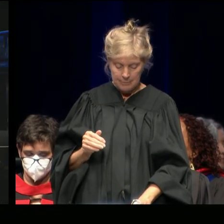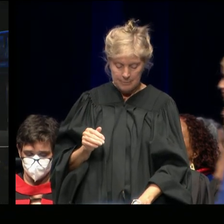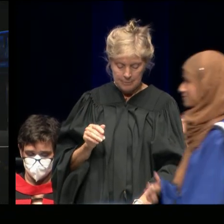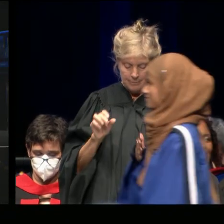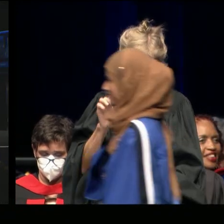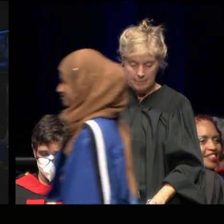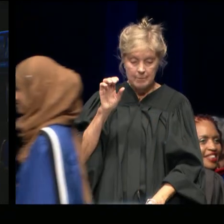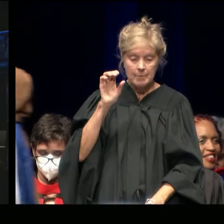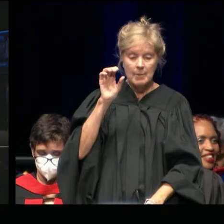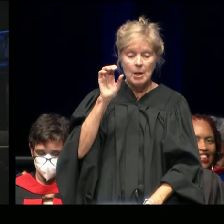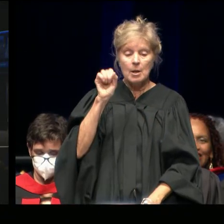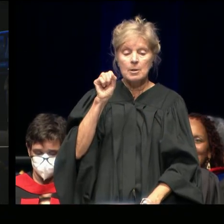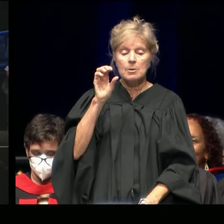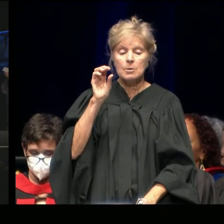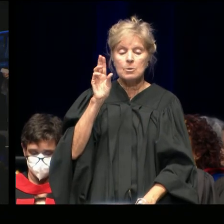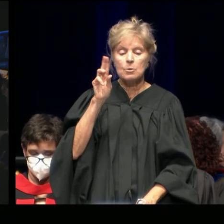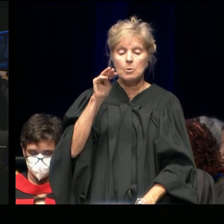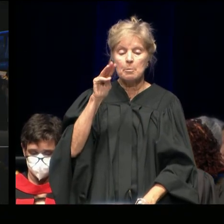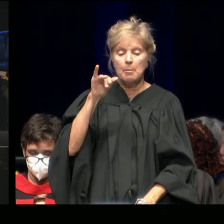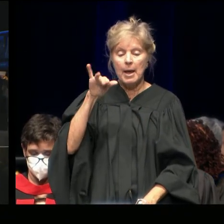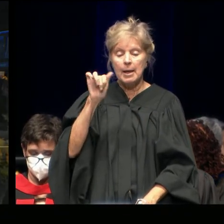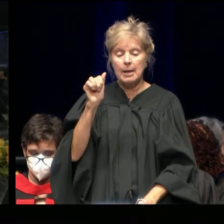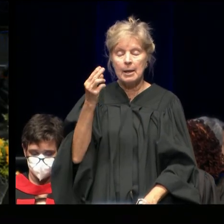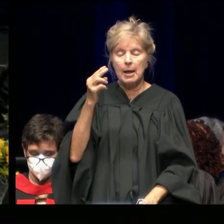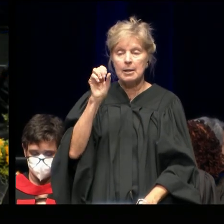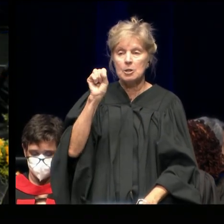Sumaya Shahjahan.